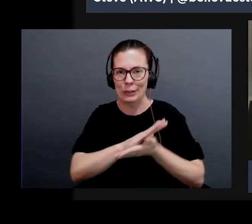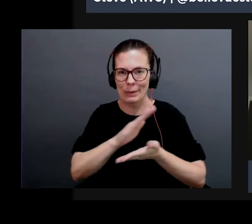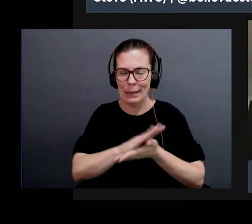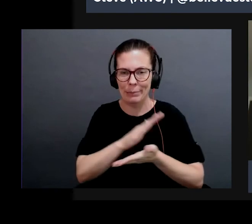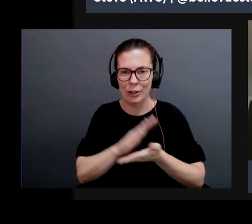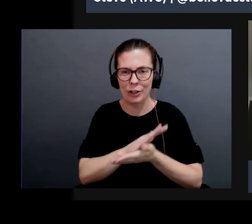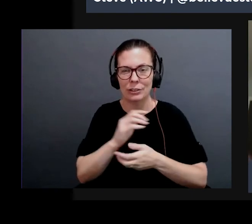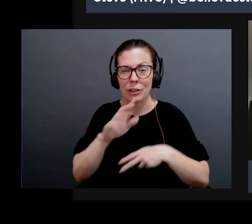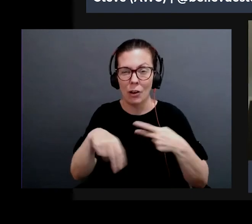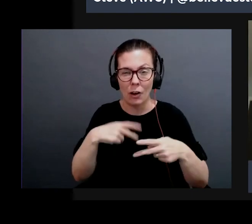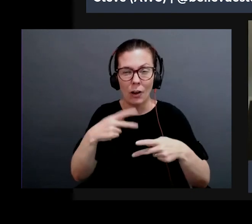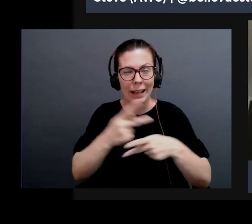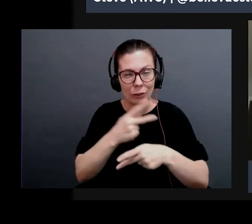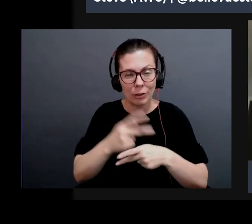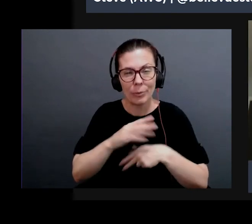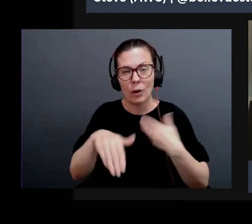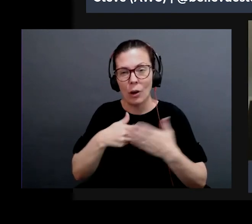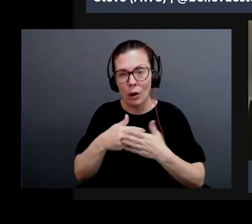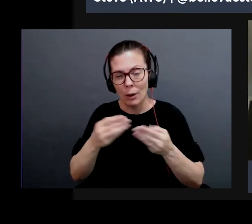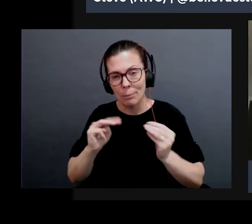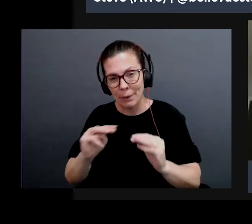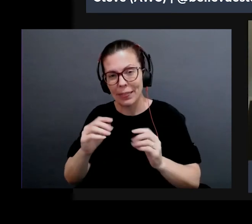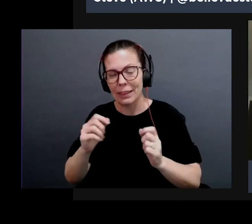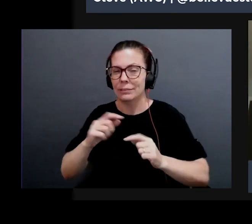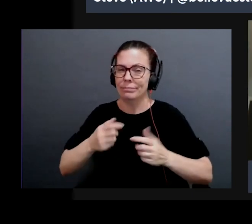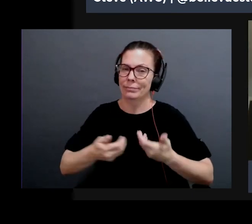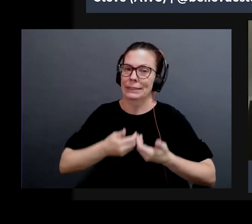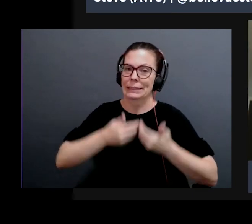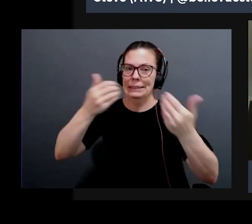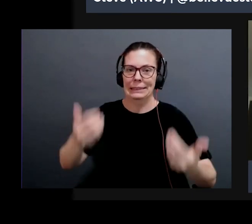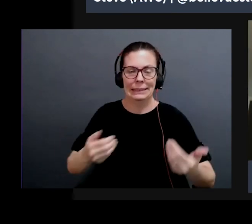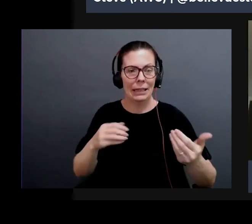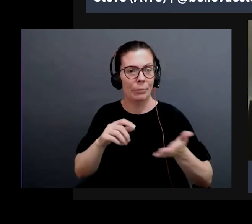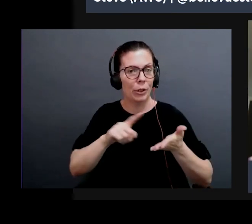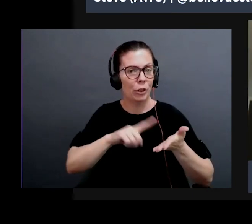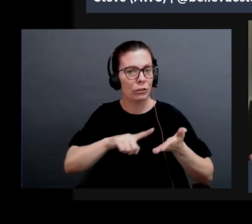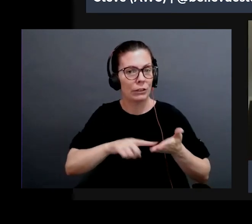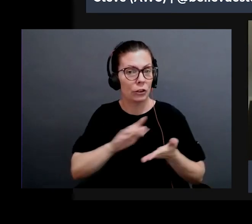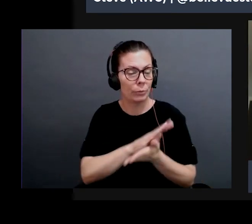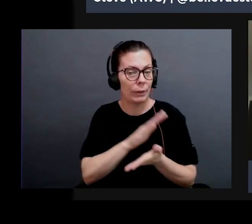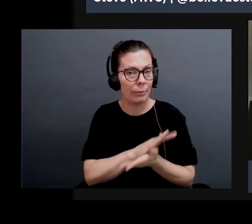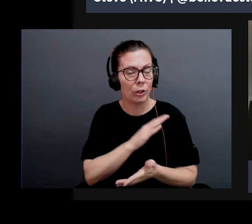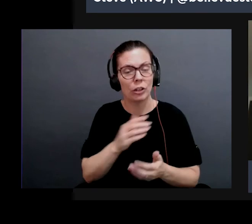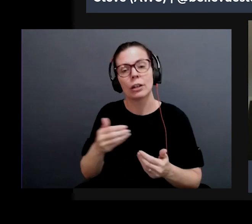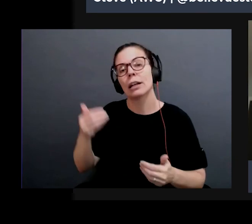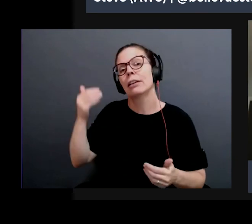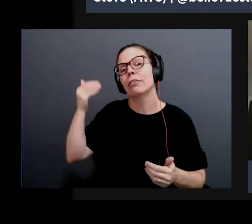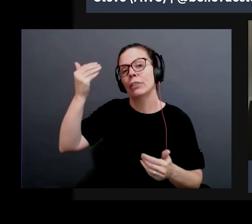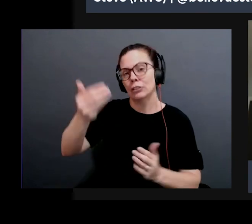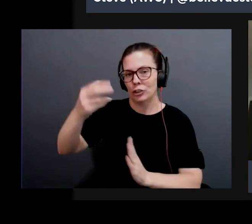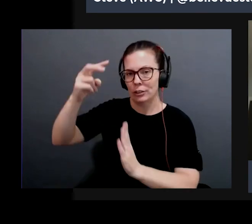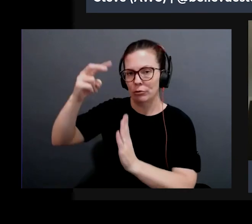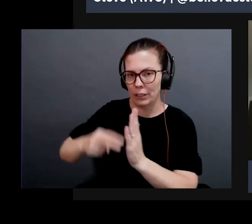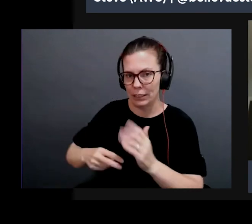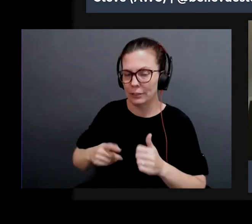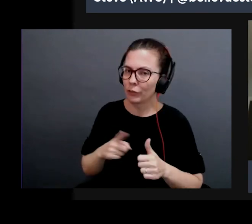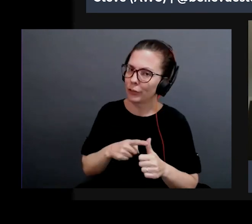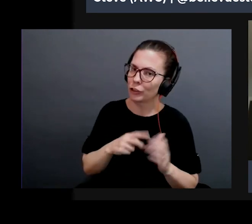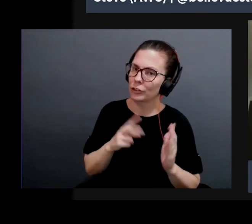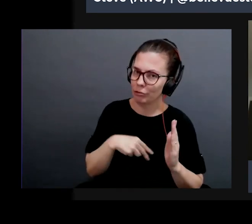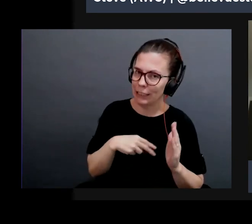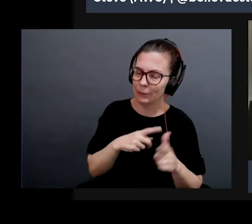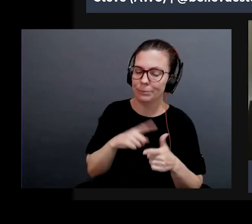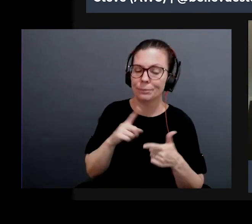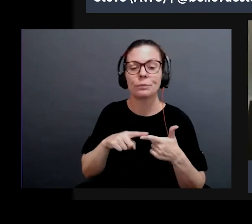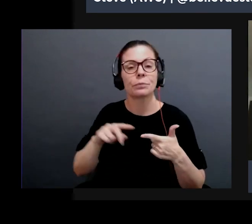algorithm, every method has its own research paper. Eventually, you want to go read some of those. So step 1 is read. Okay. Step 2